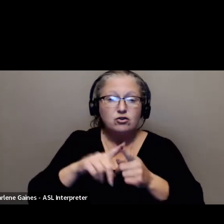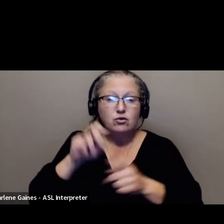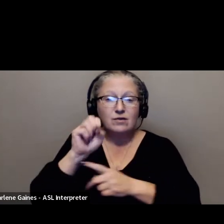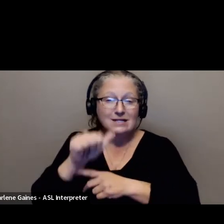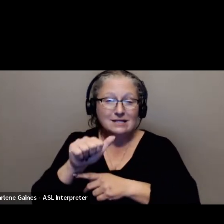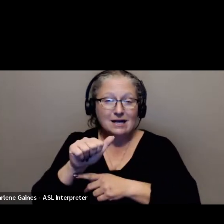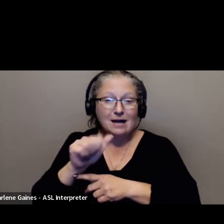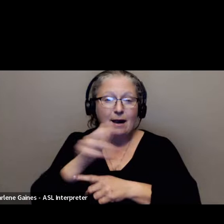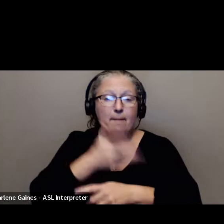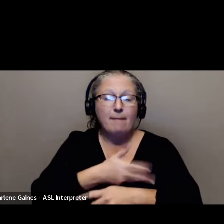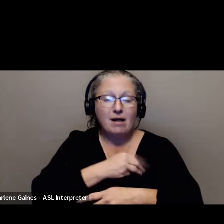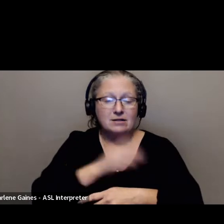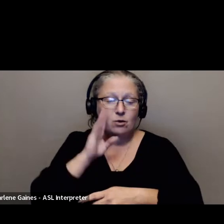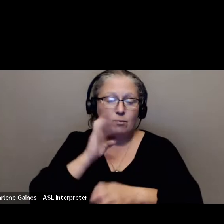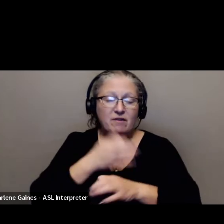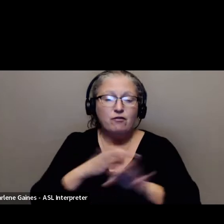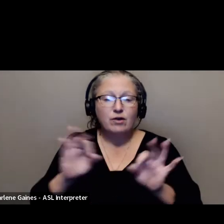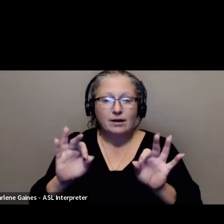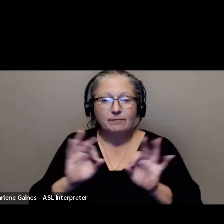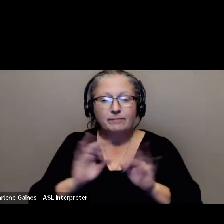free.